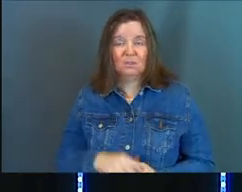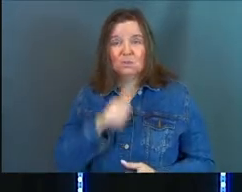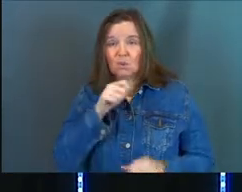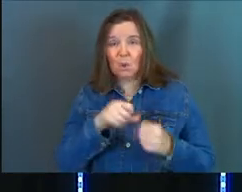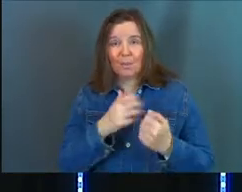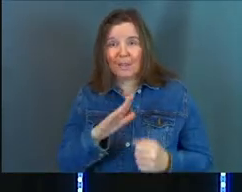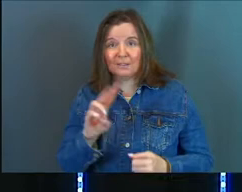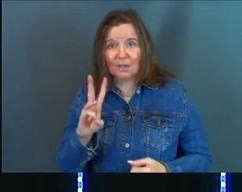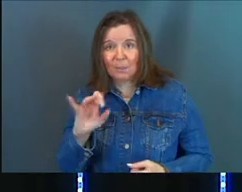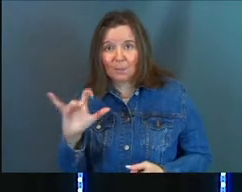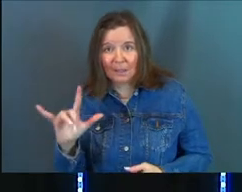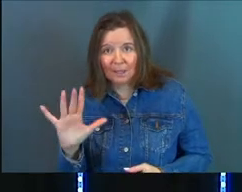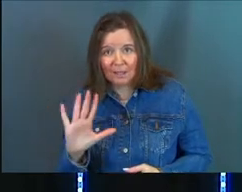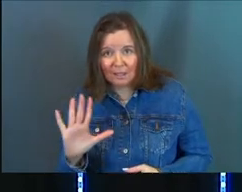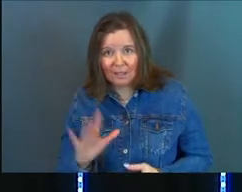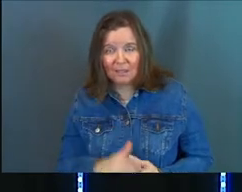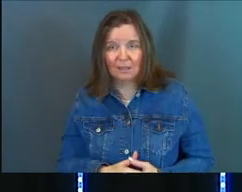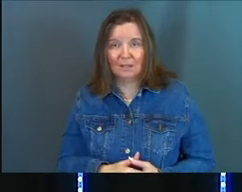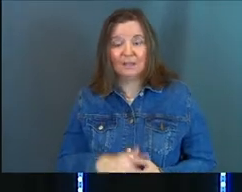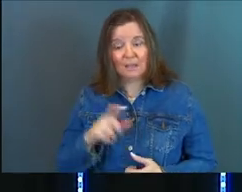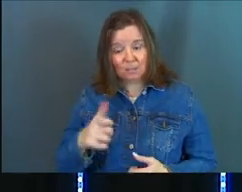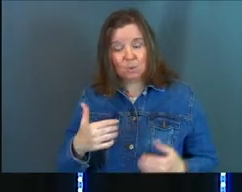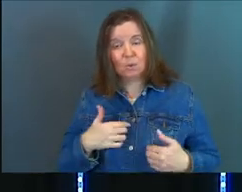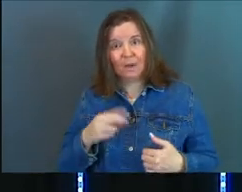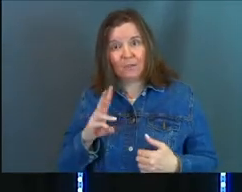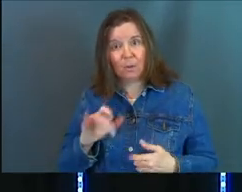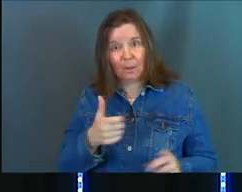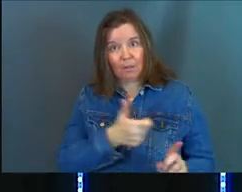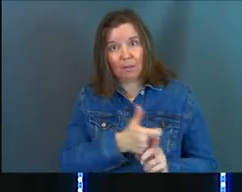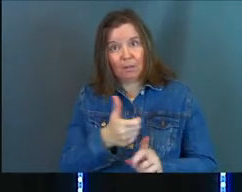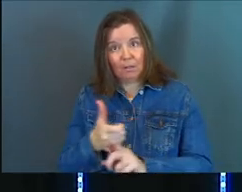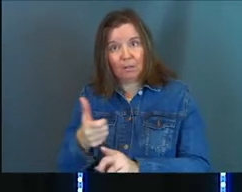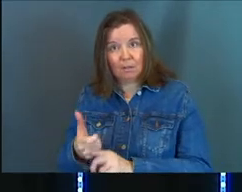Don't break their will. They're supposed to have a will.